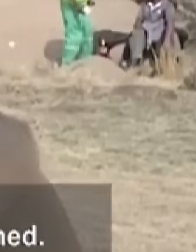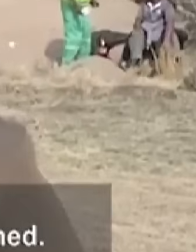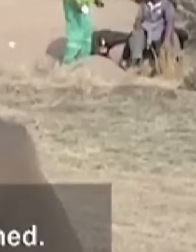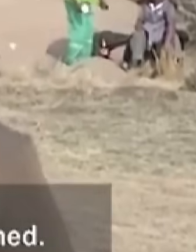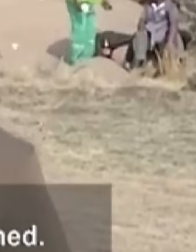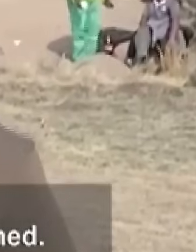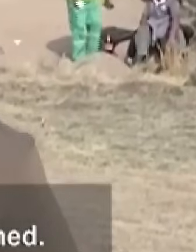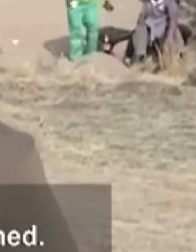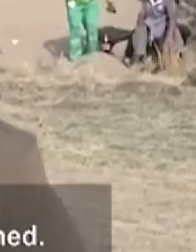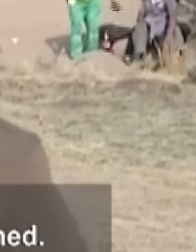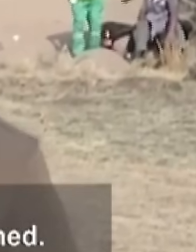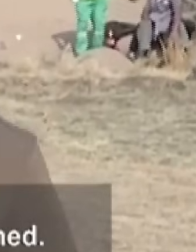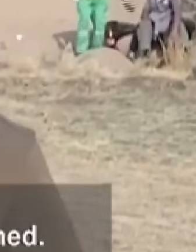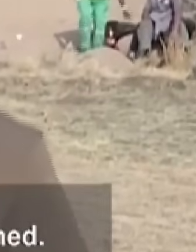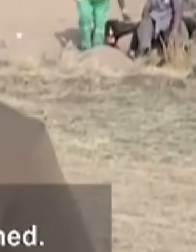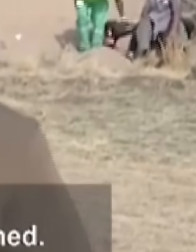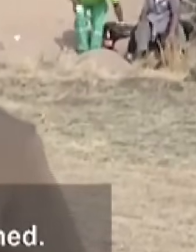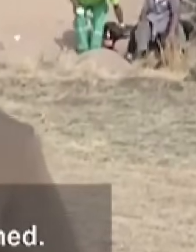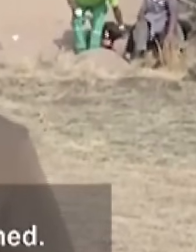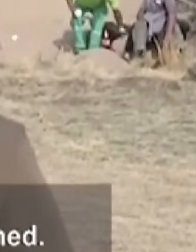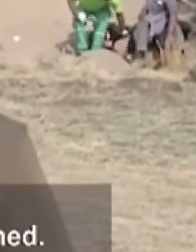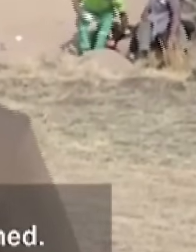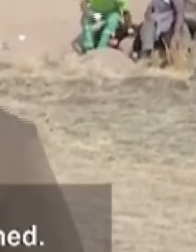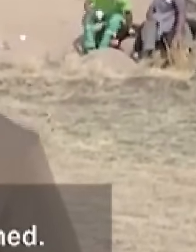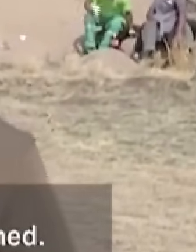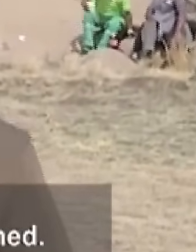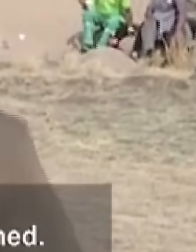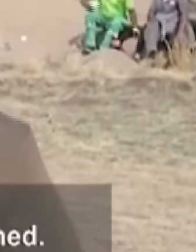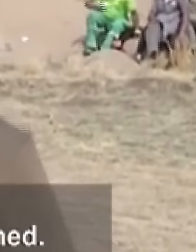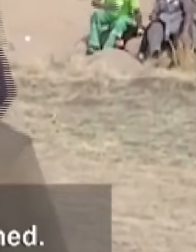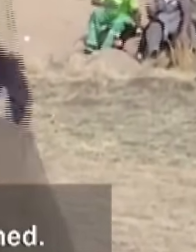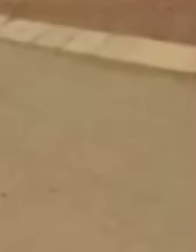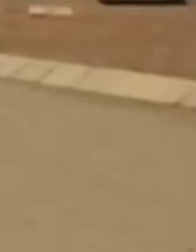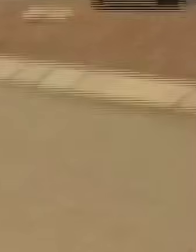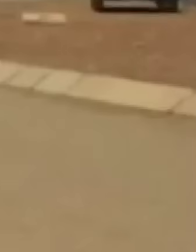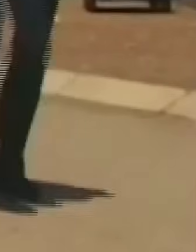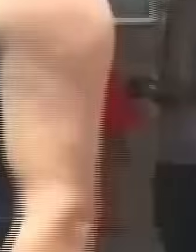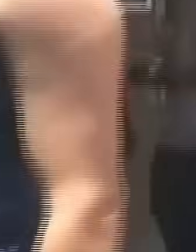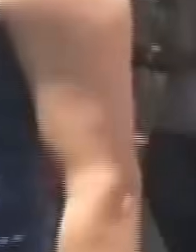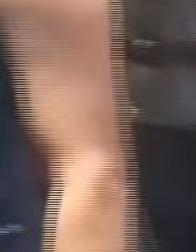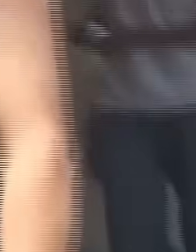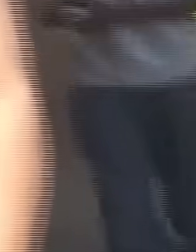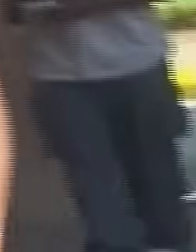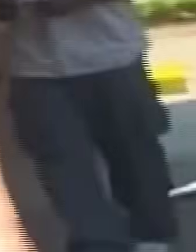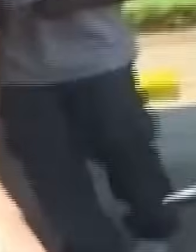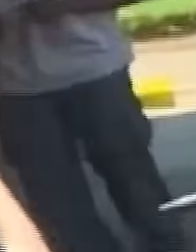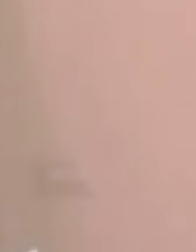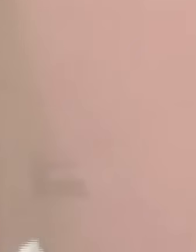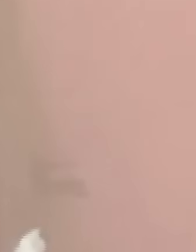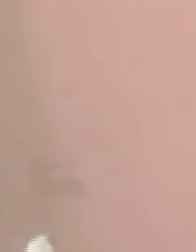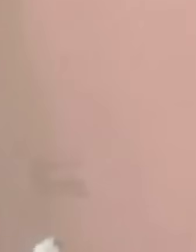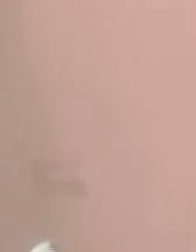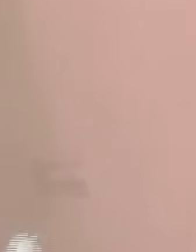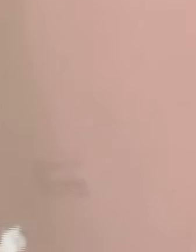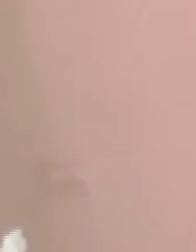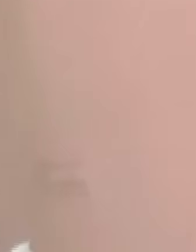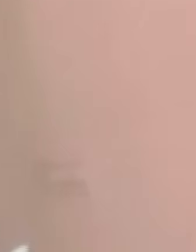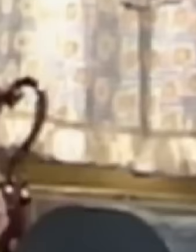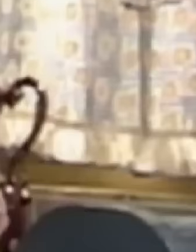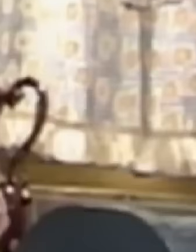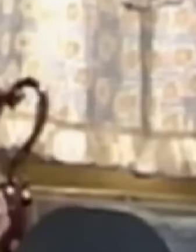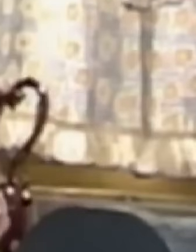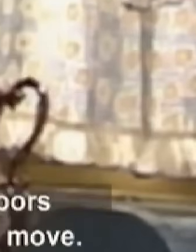So mina we would be one language with the one lemi Fanagalo dinafunda yena. It wasn't taught. It was learned on the streets and learned among